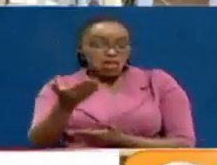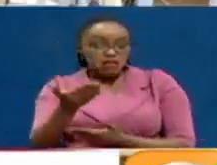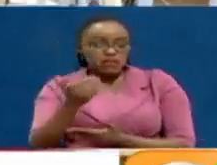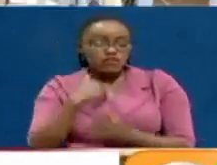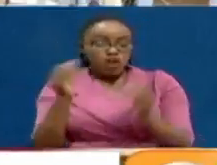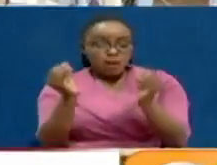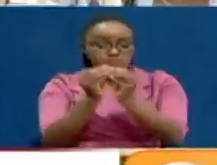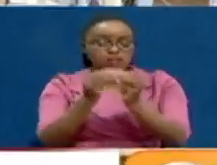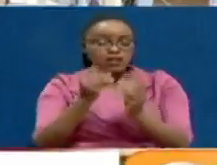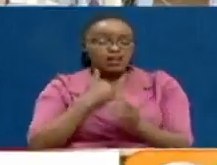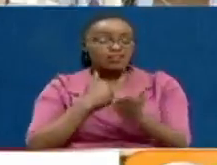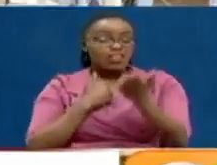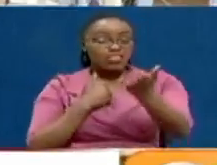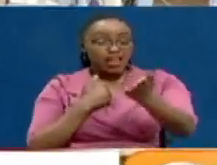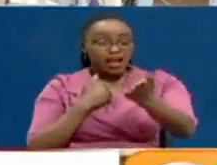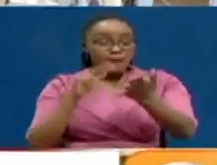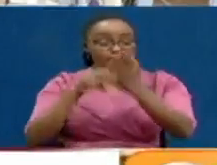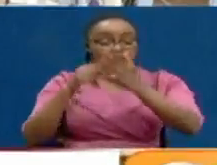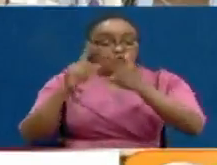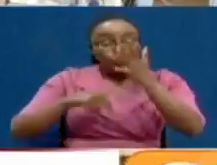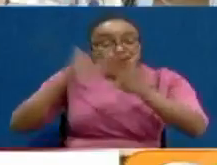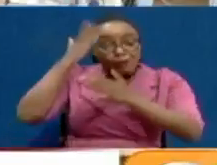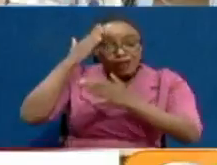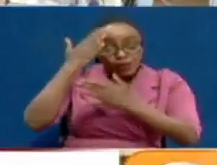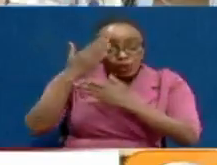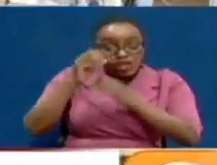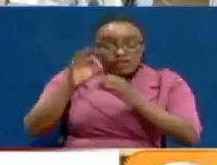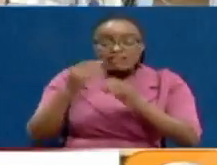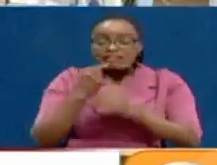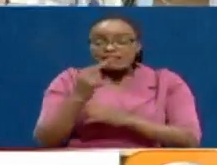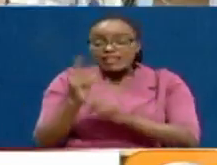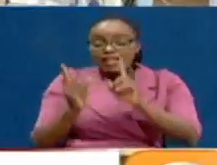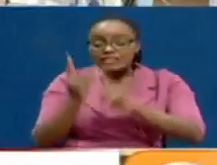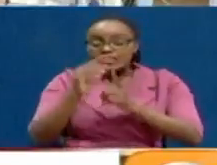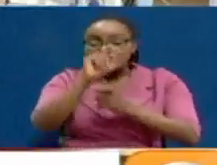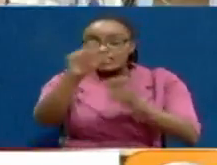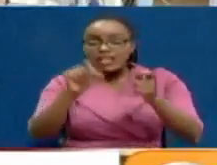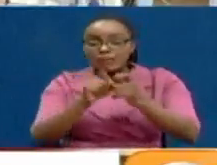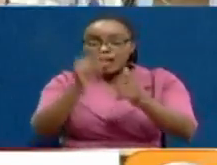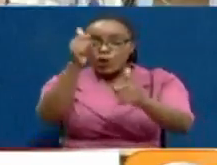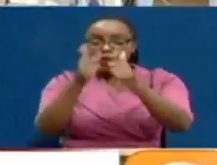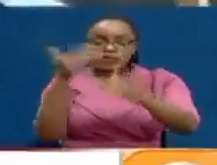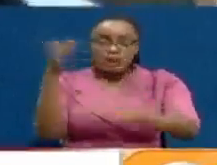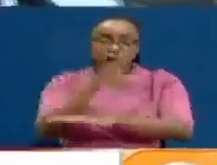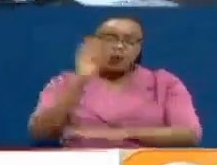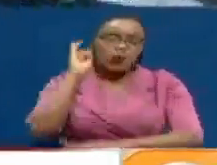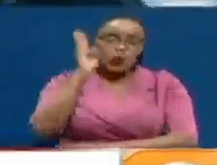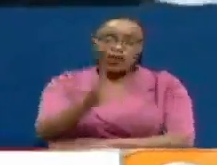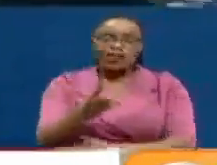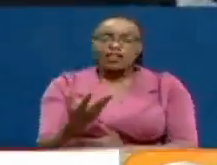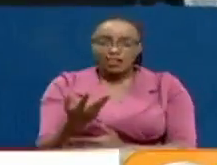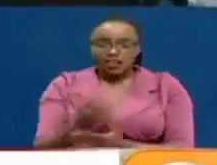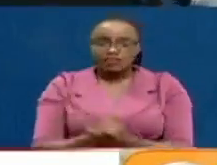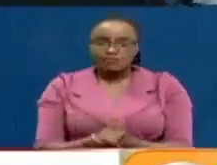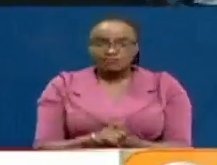wako mkutano. Kusoli nijue atupatie matare ambayo tutasarudi tena.